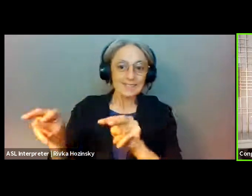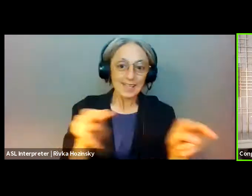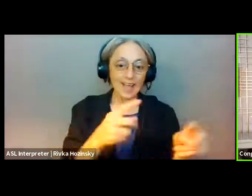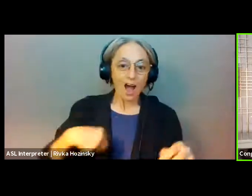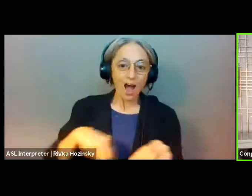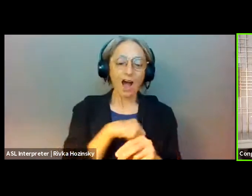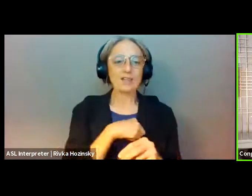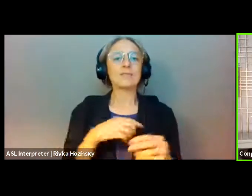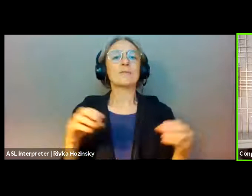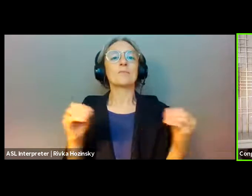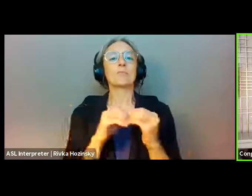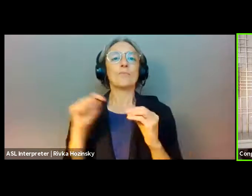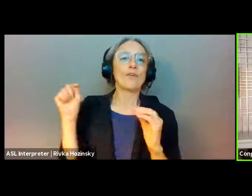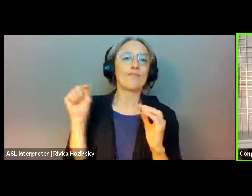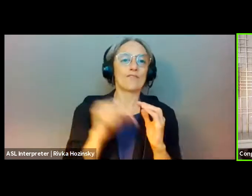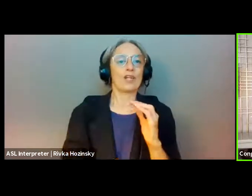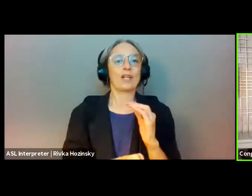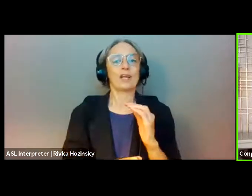lines.